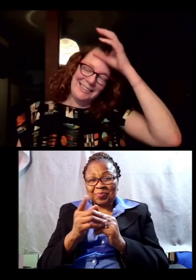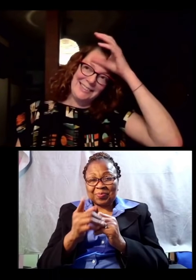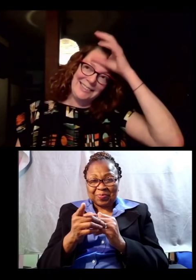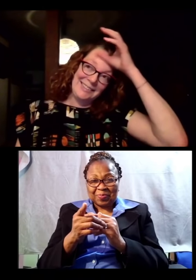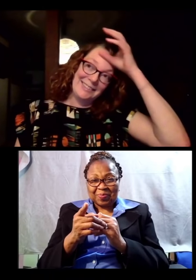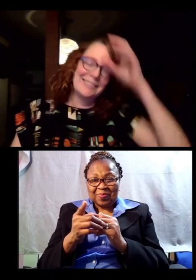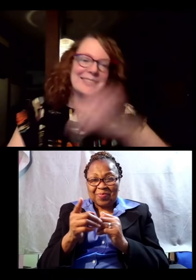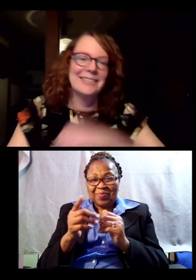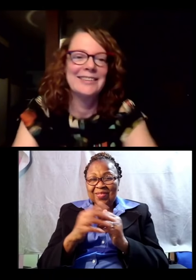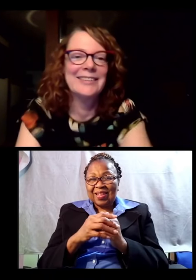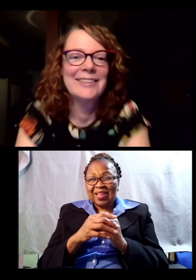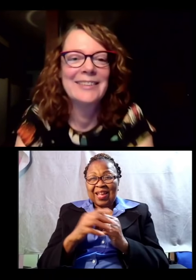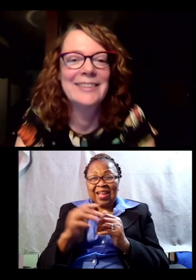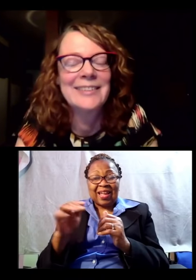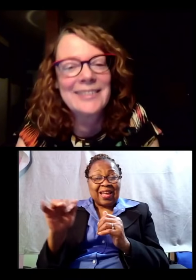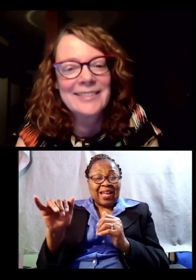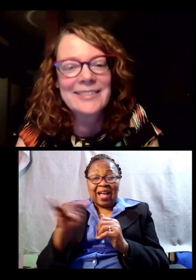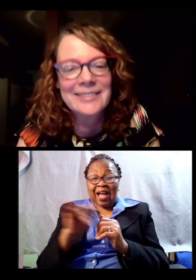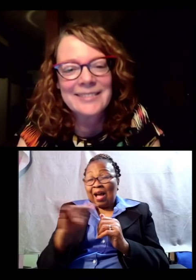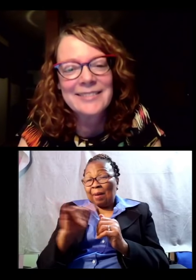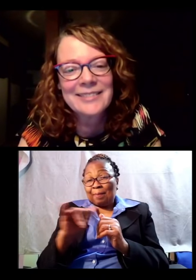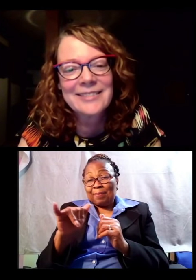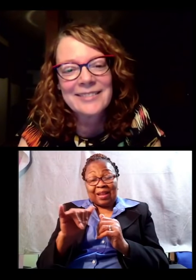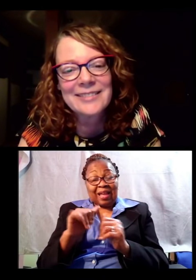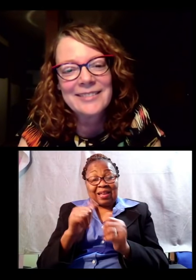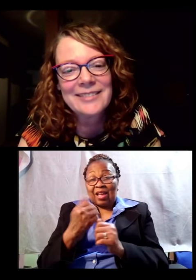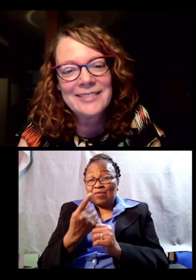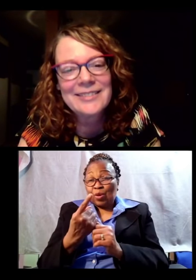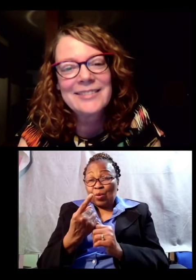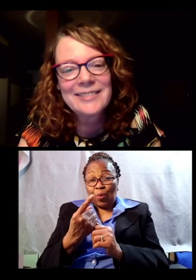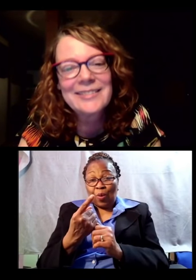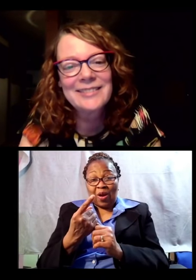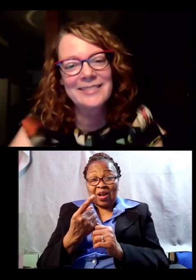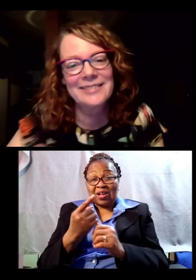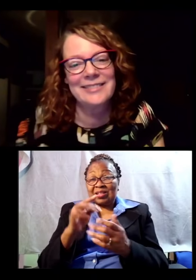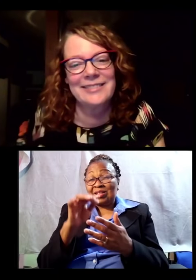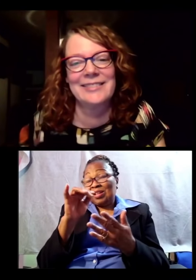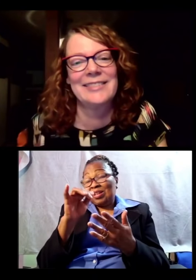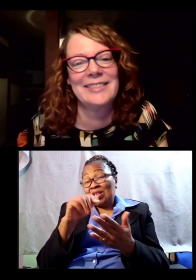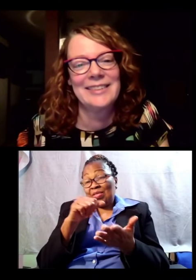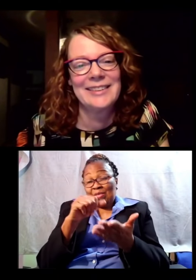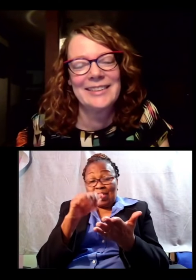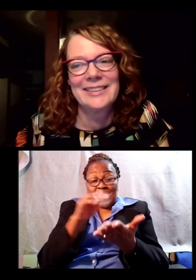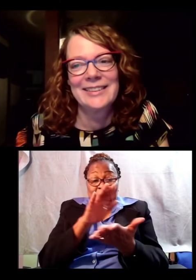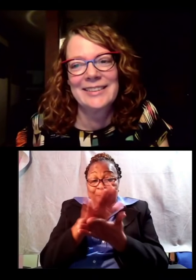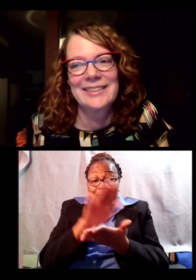It's like, I'm like everybody else. You know, there's the page, you've got to put something on it.